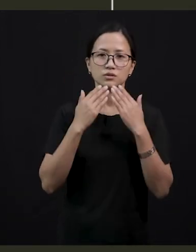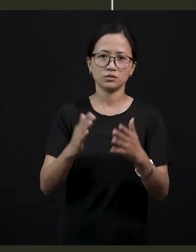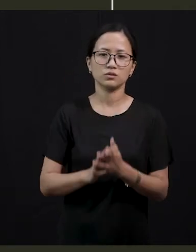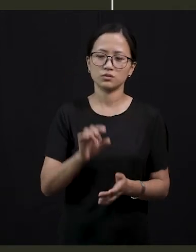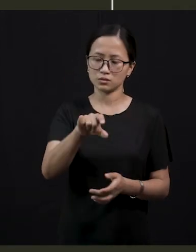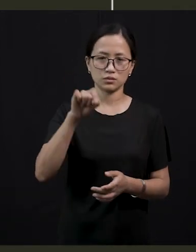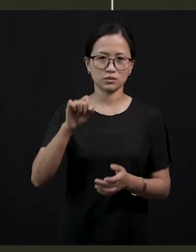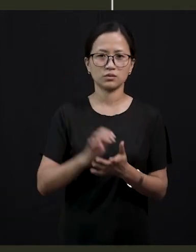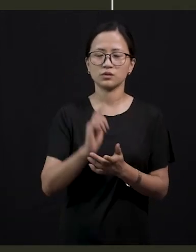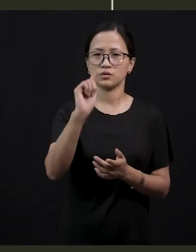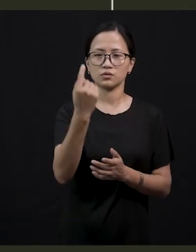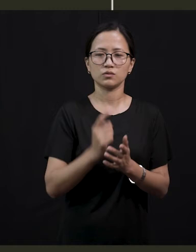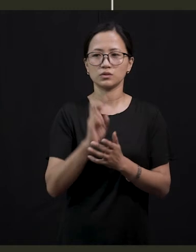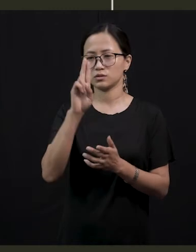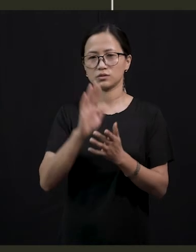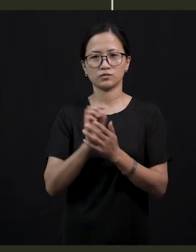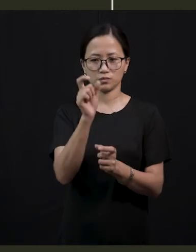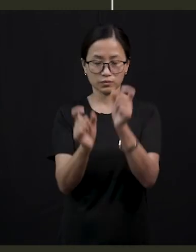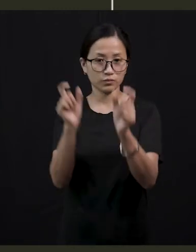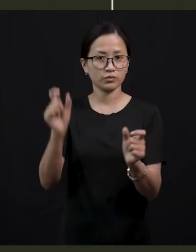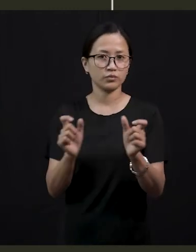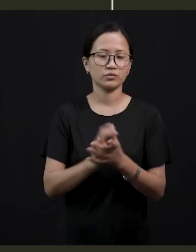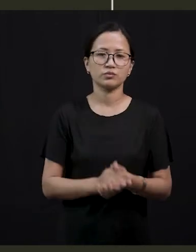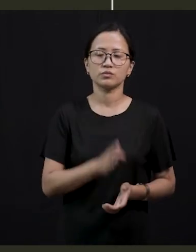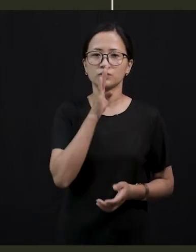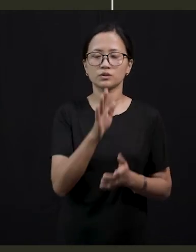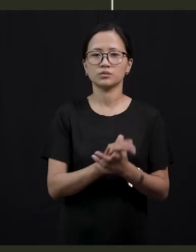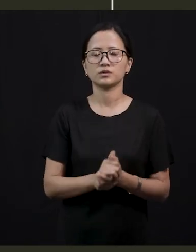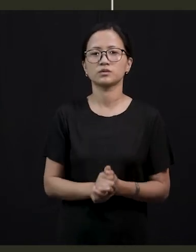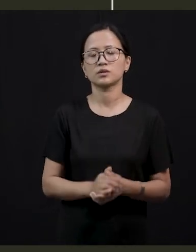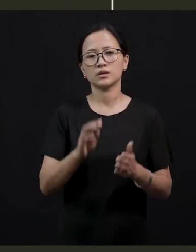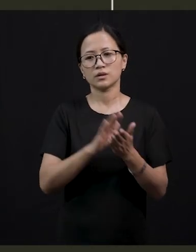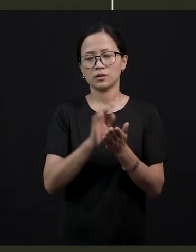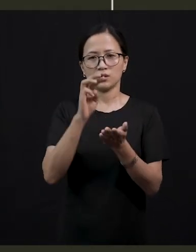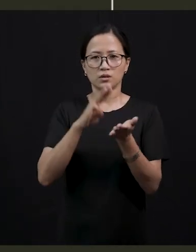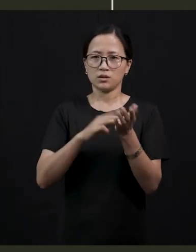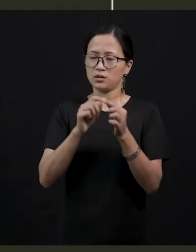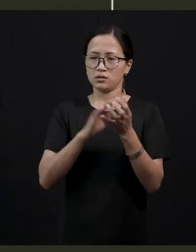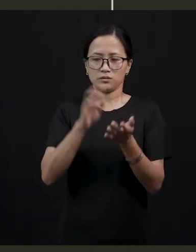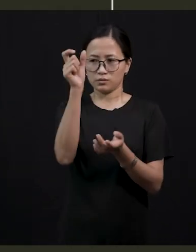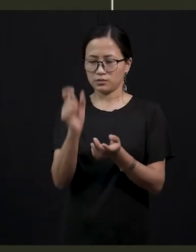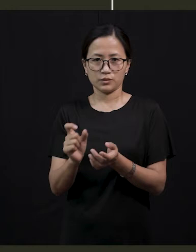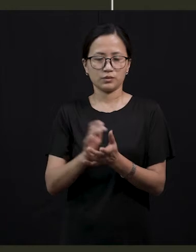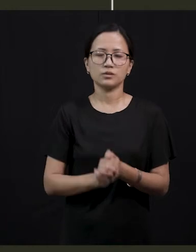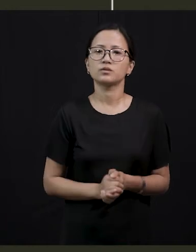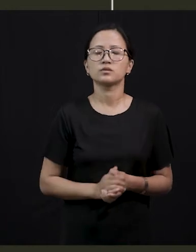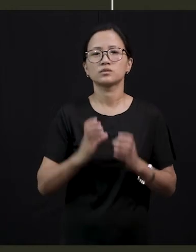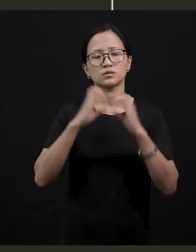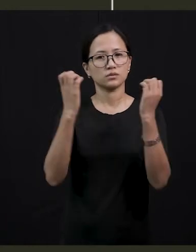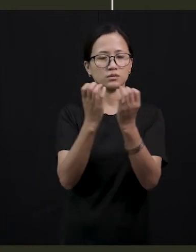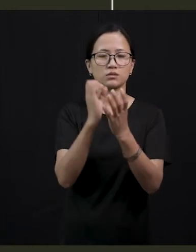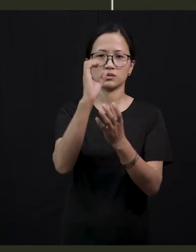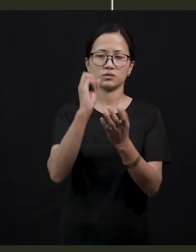right to choose 1/12 people for becoming members in the council. And then